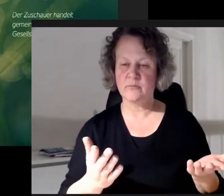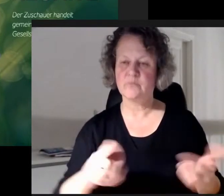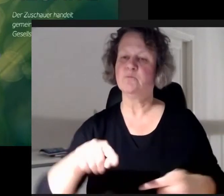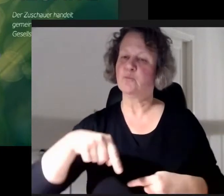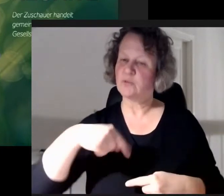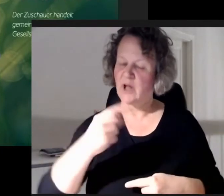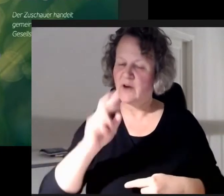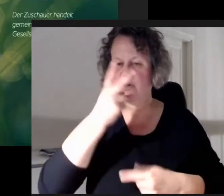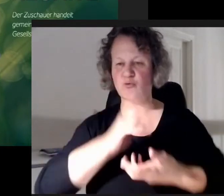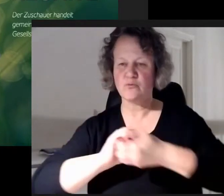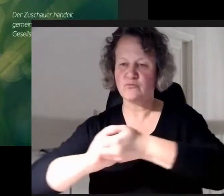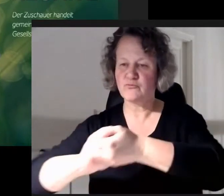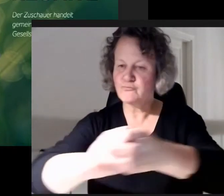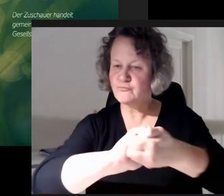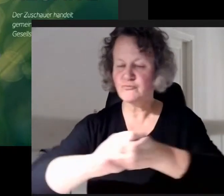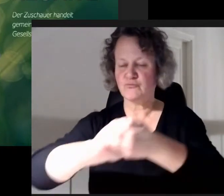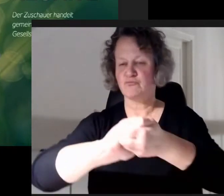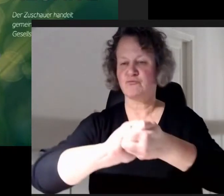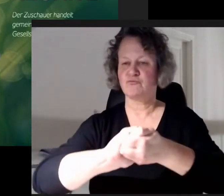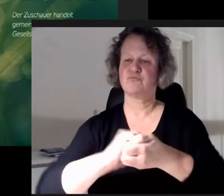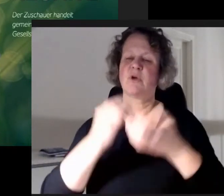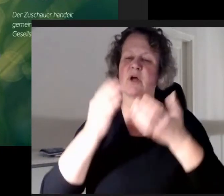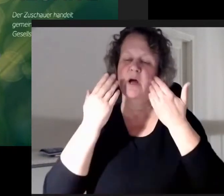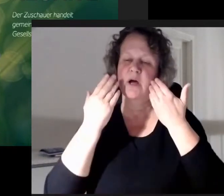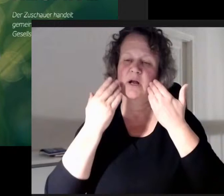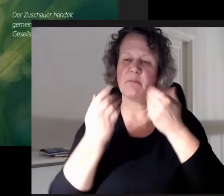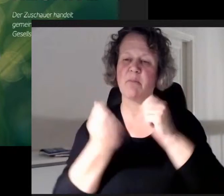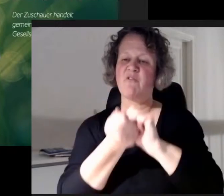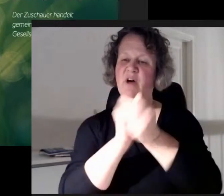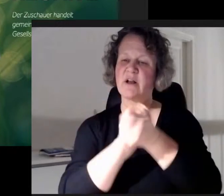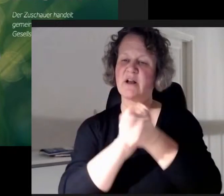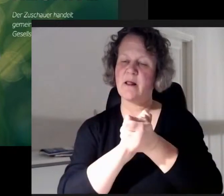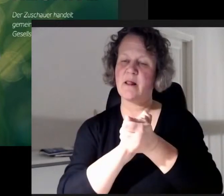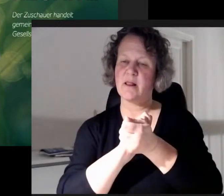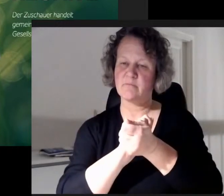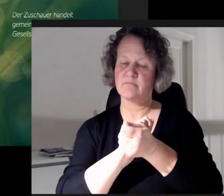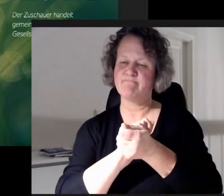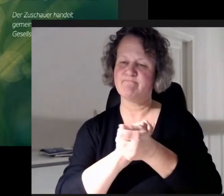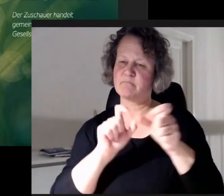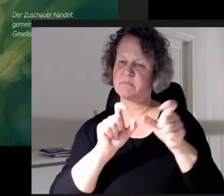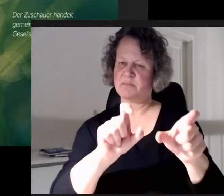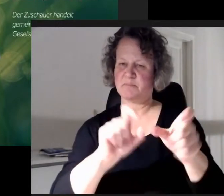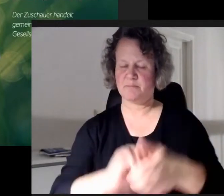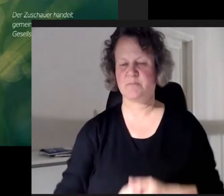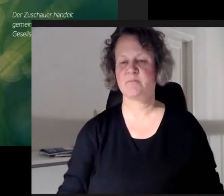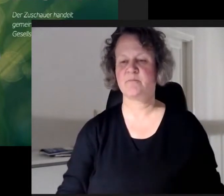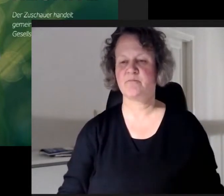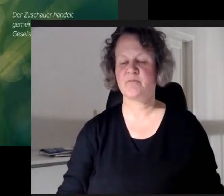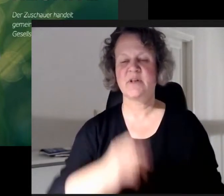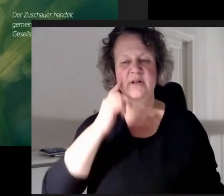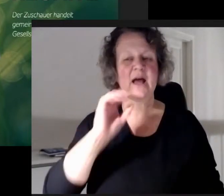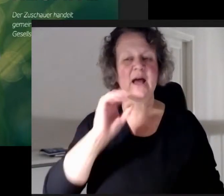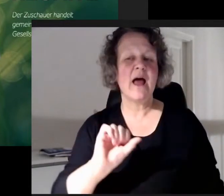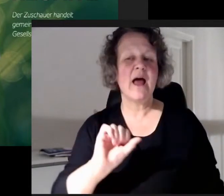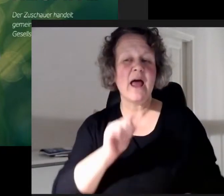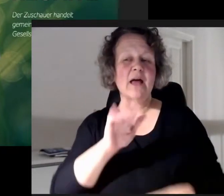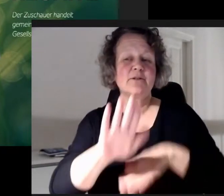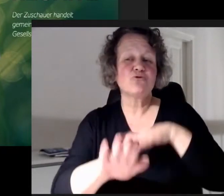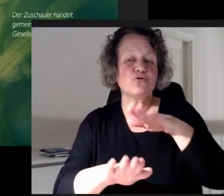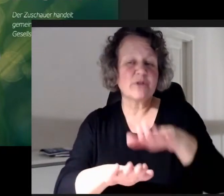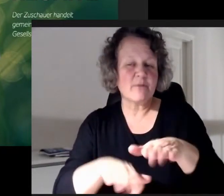is trying to restructure his behavior and realizing certain things here. And at the end,